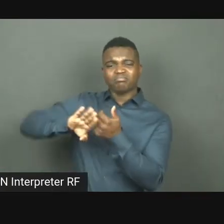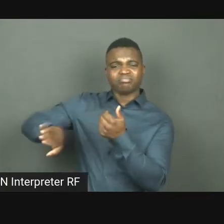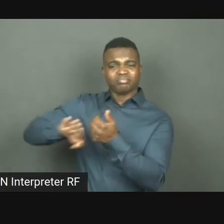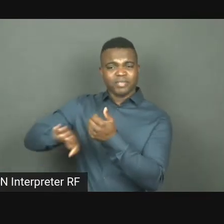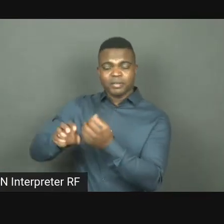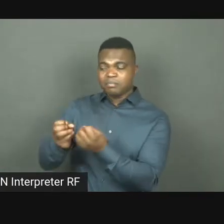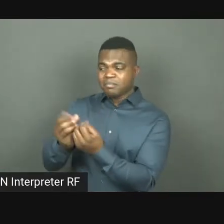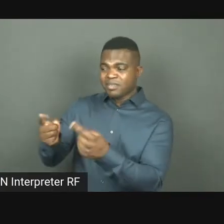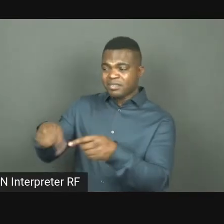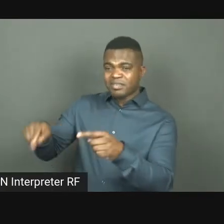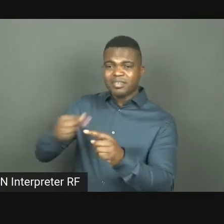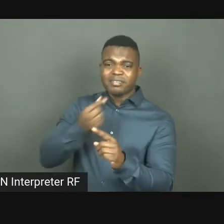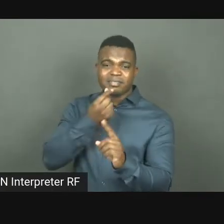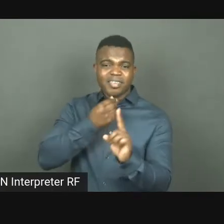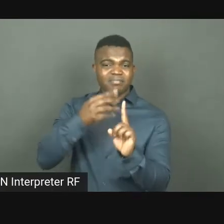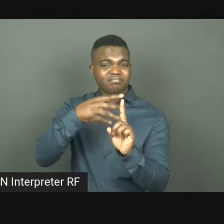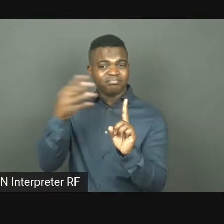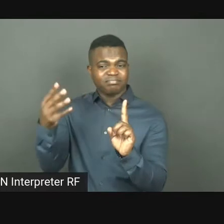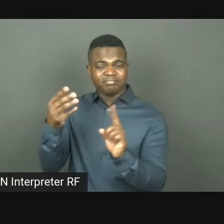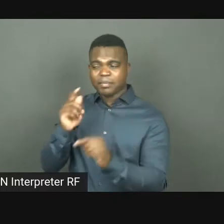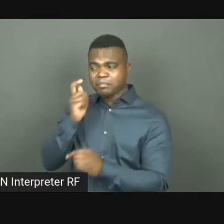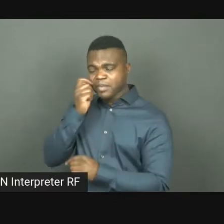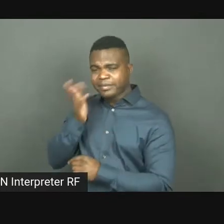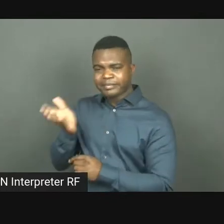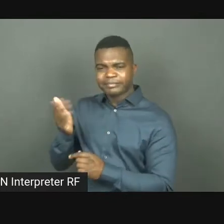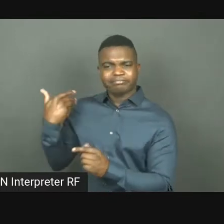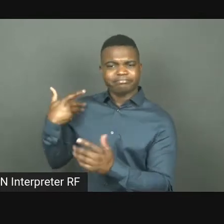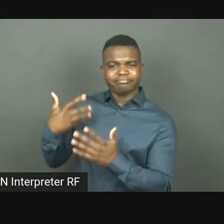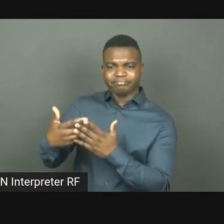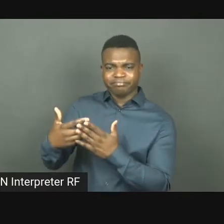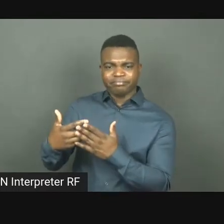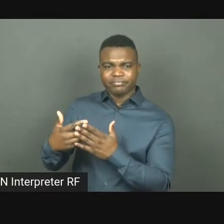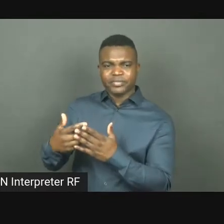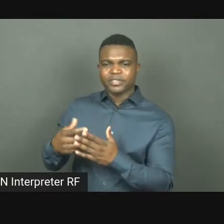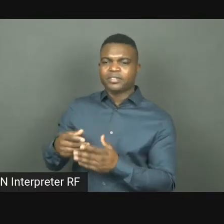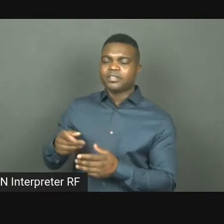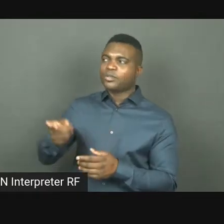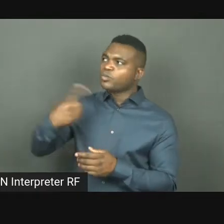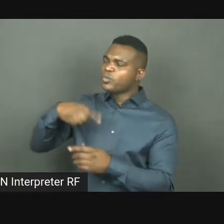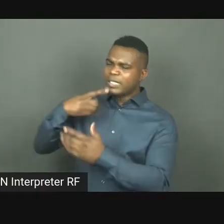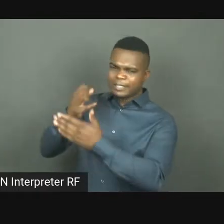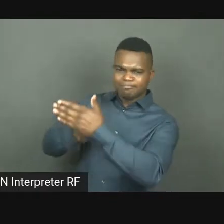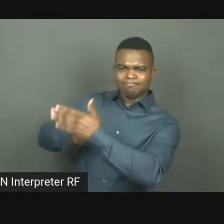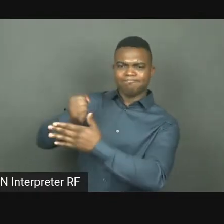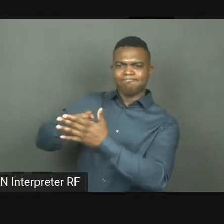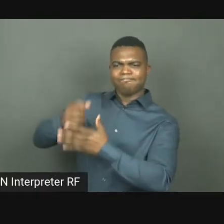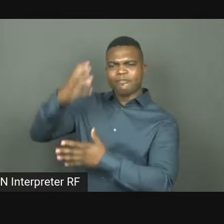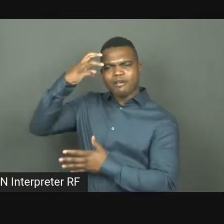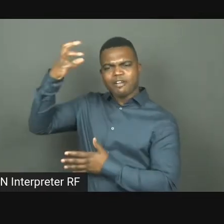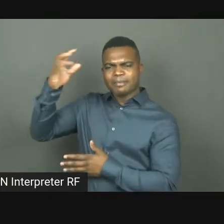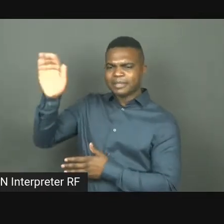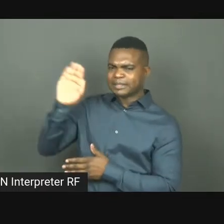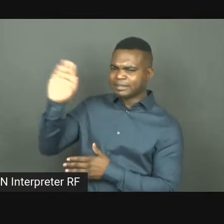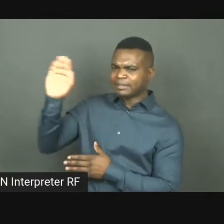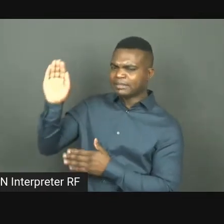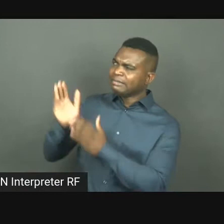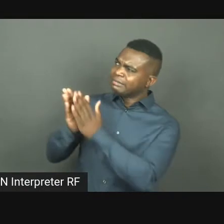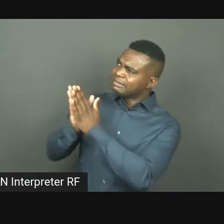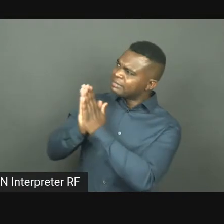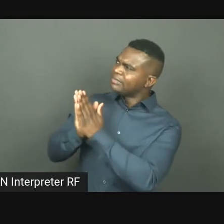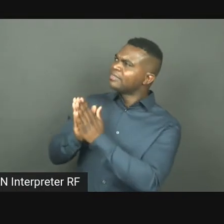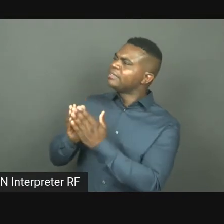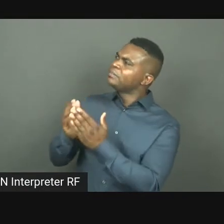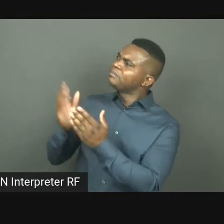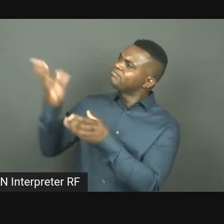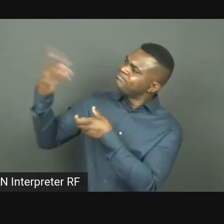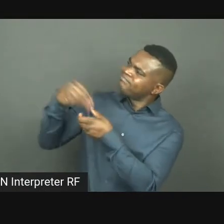a diagnosis that would provide them access to support services, because the official case definition